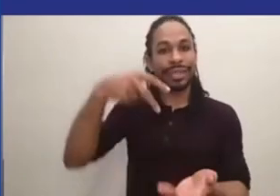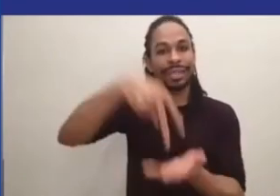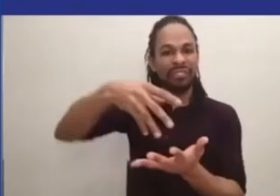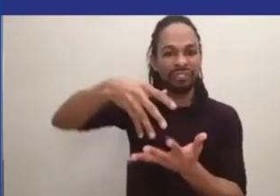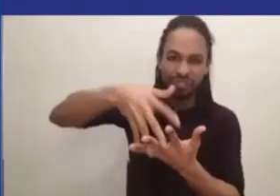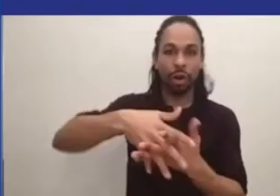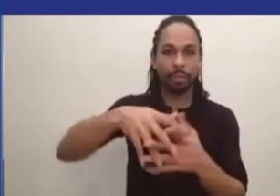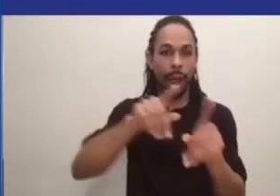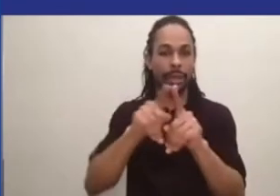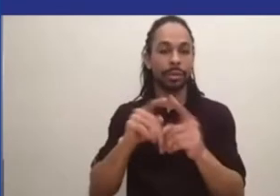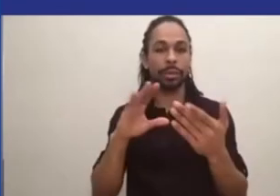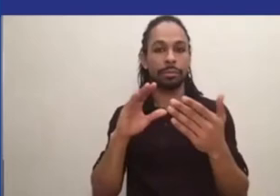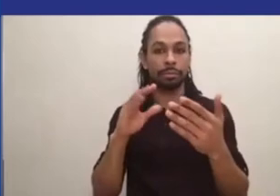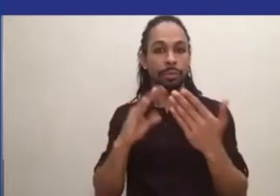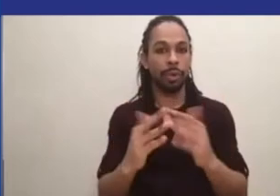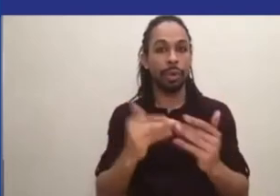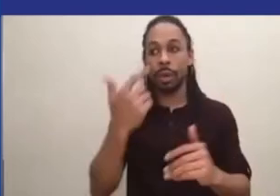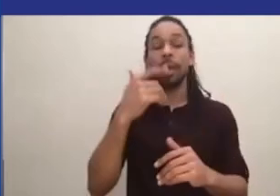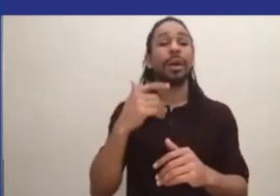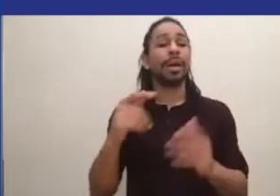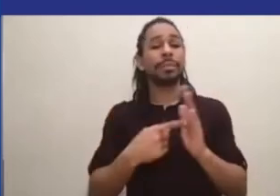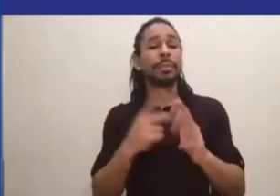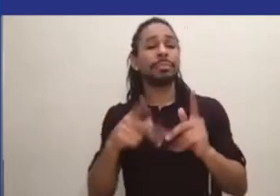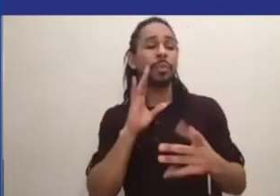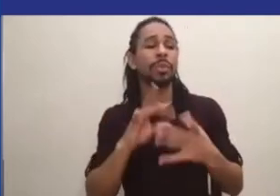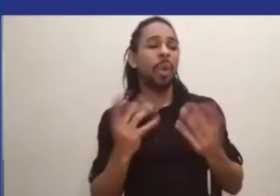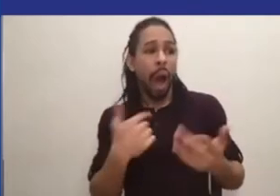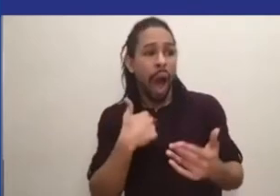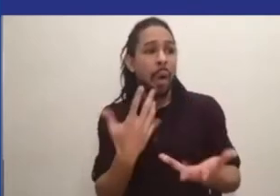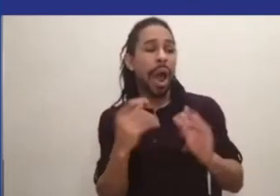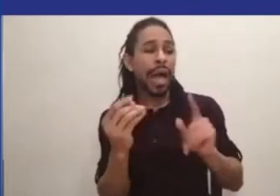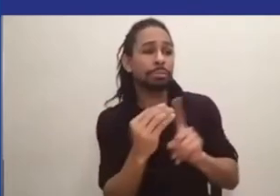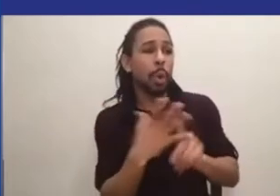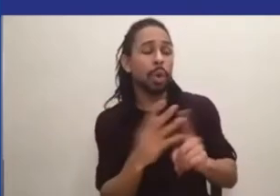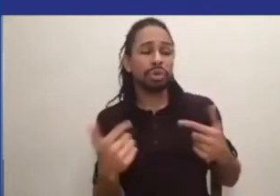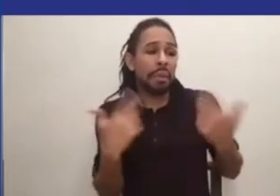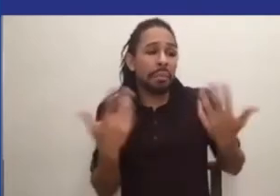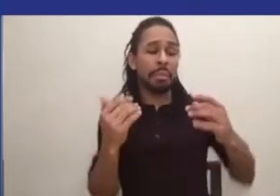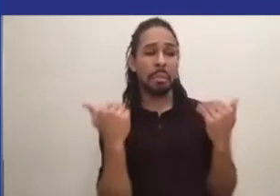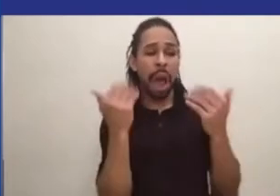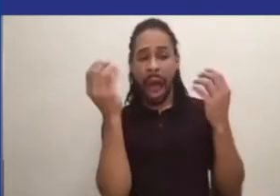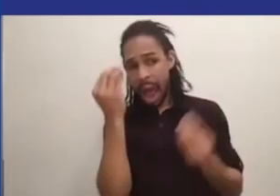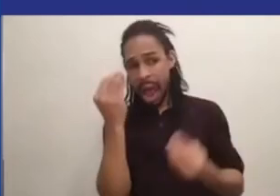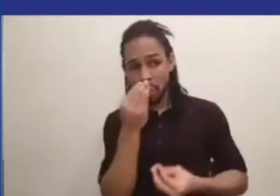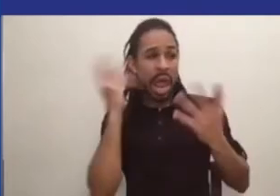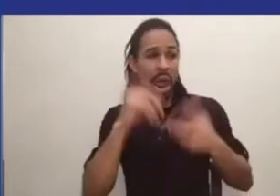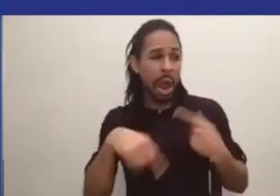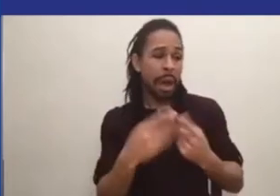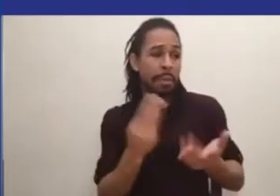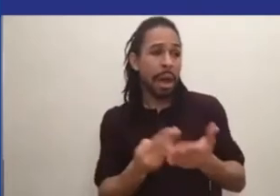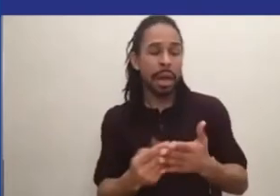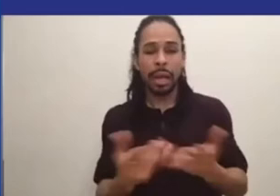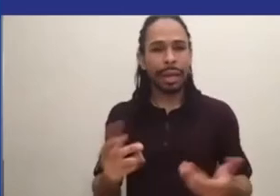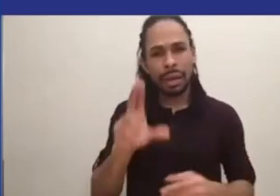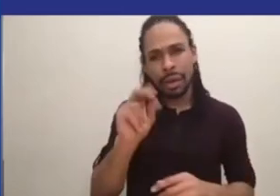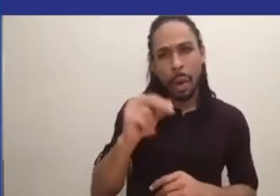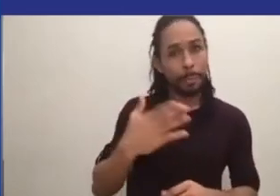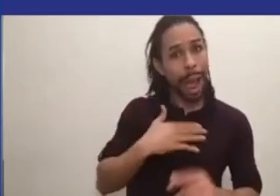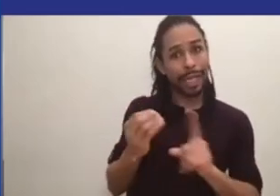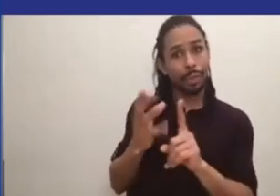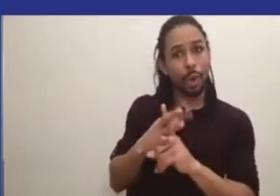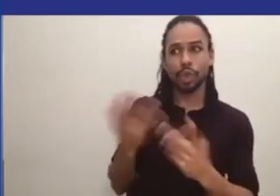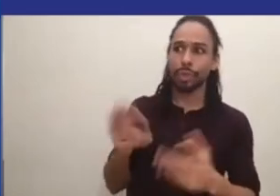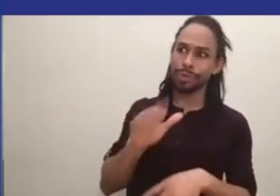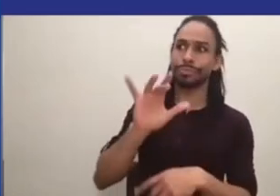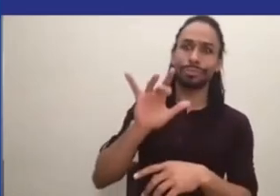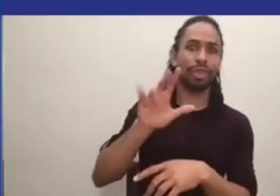exposure. Sweetie, exposure was 235 years ago. How are you going to pay me what I was making in 1988? Get out of here with that. You know what I'm saying?